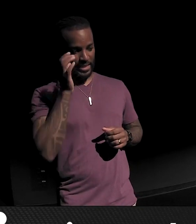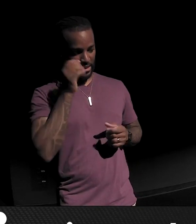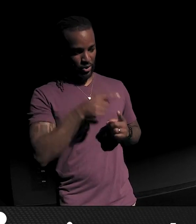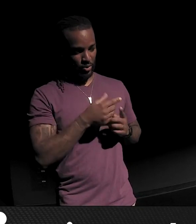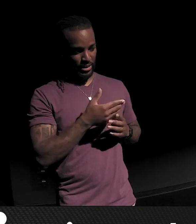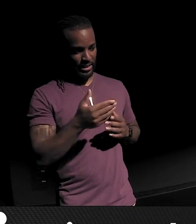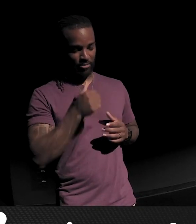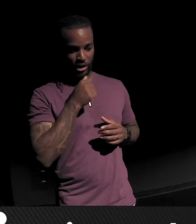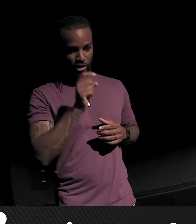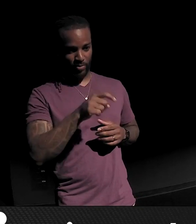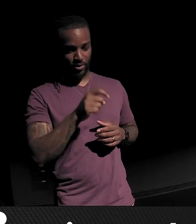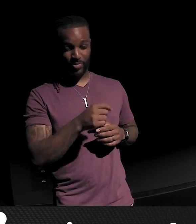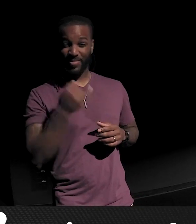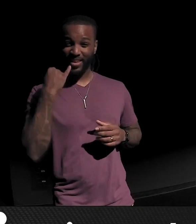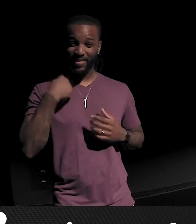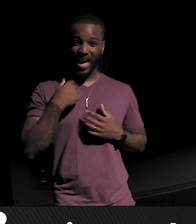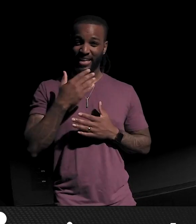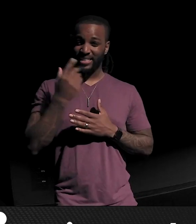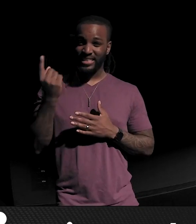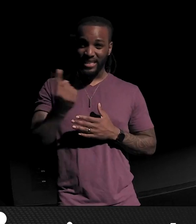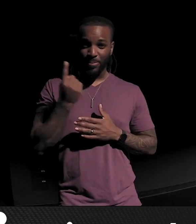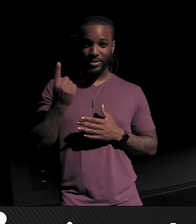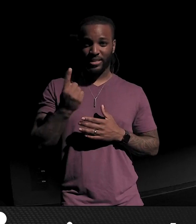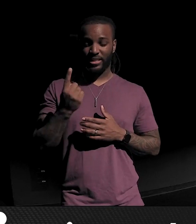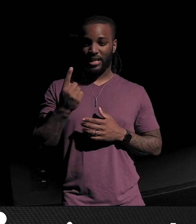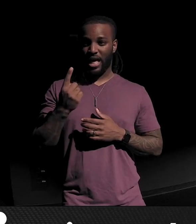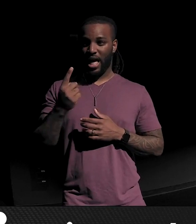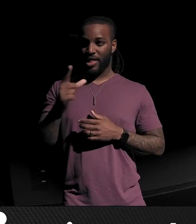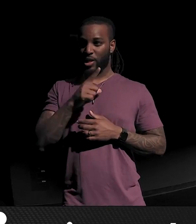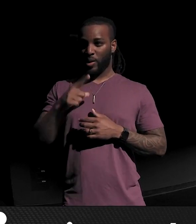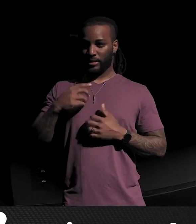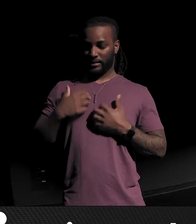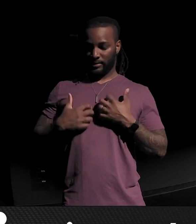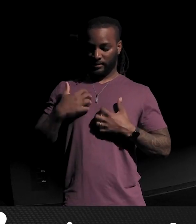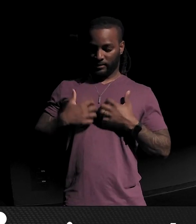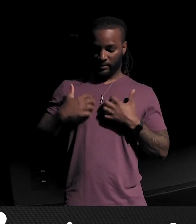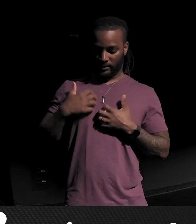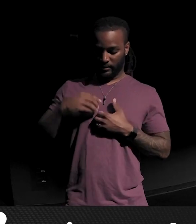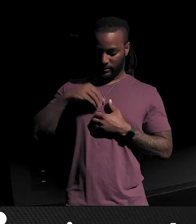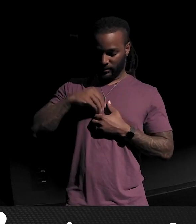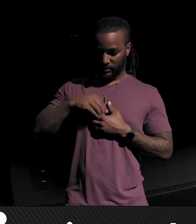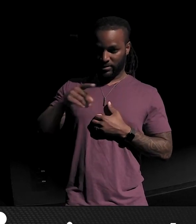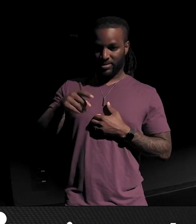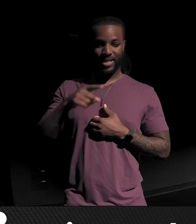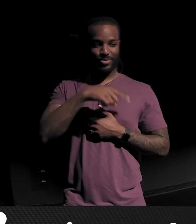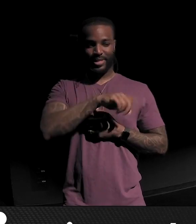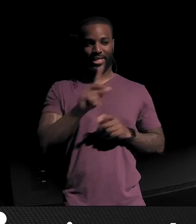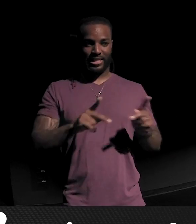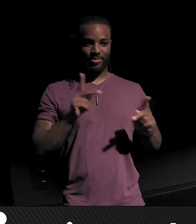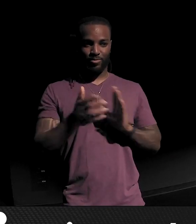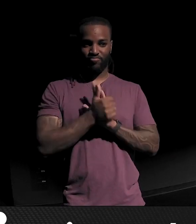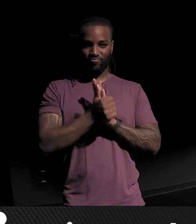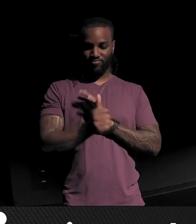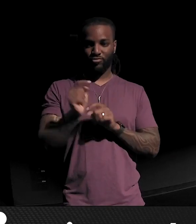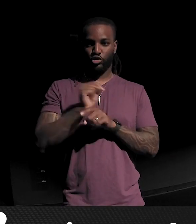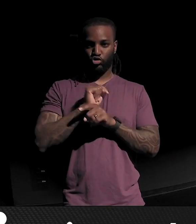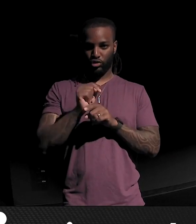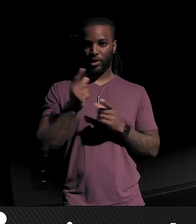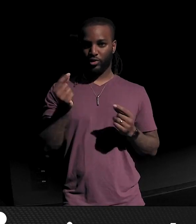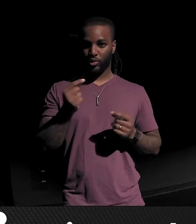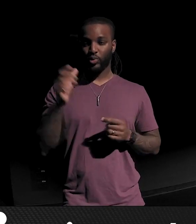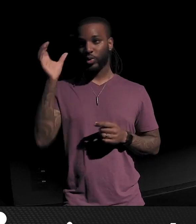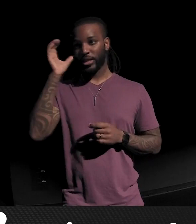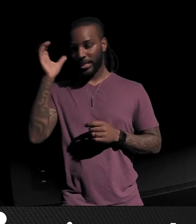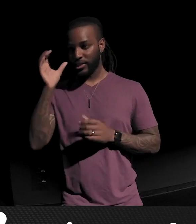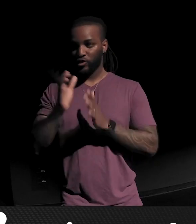If you have something that the Lord was stirring in you, that is exactly what these folks are gifted and trained to do, to listen and to pray